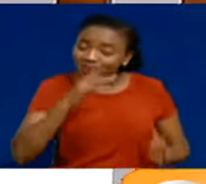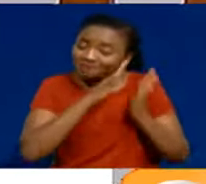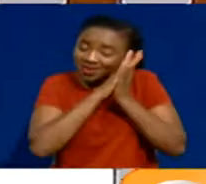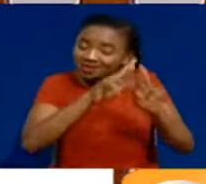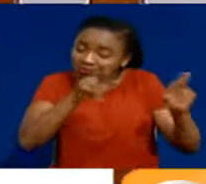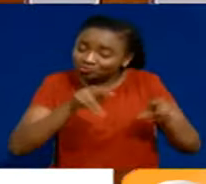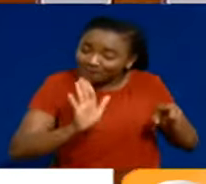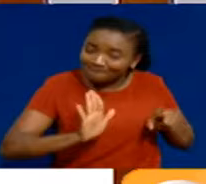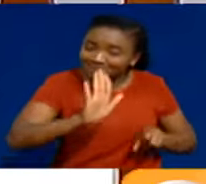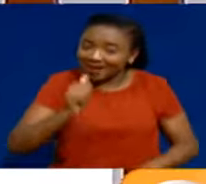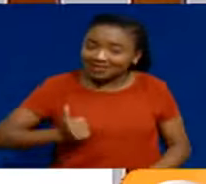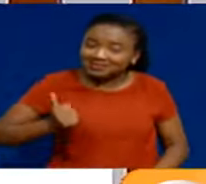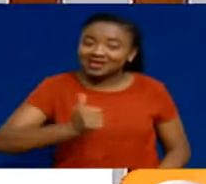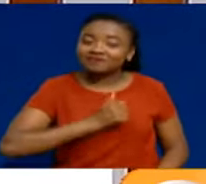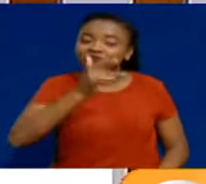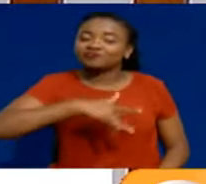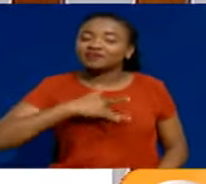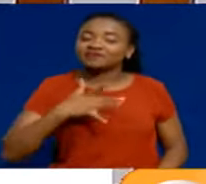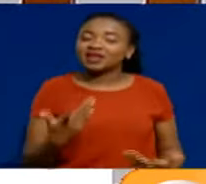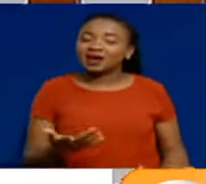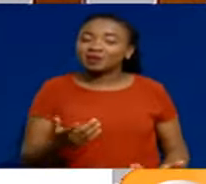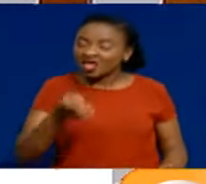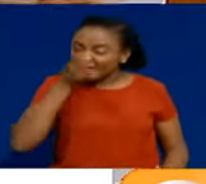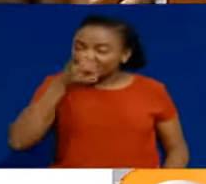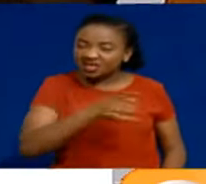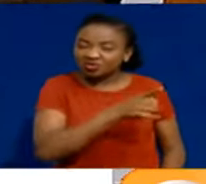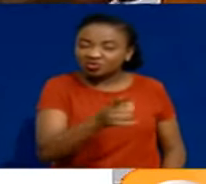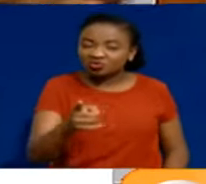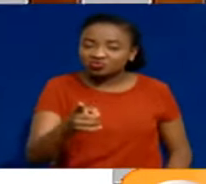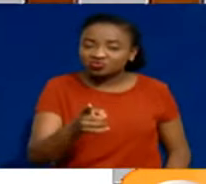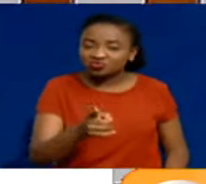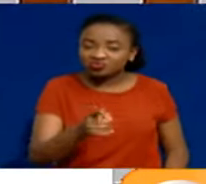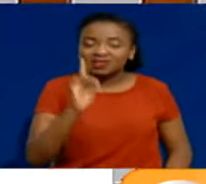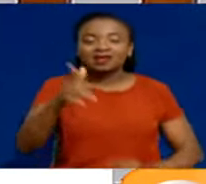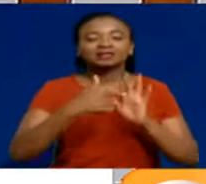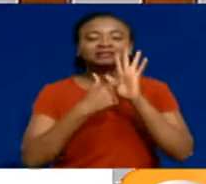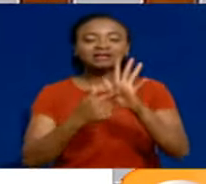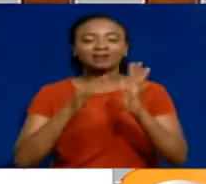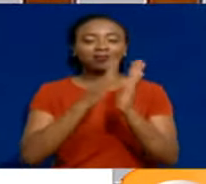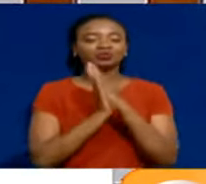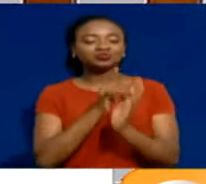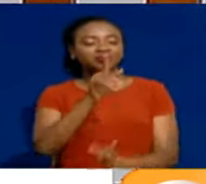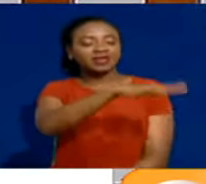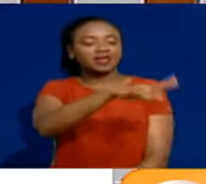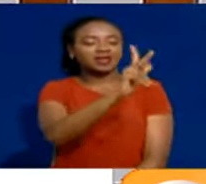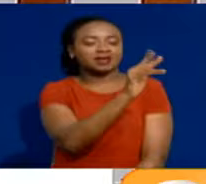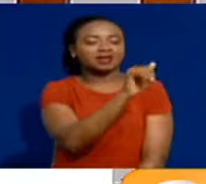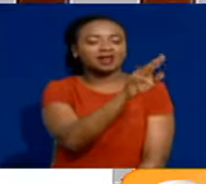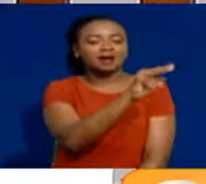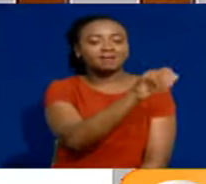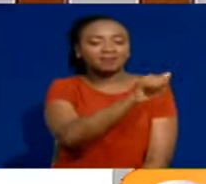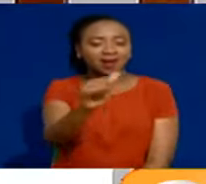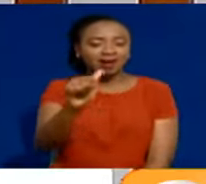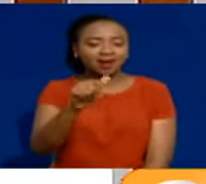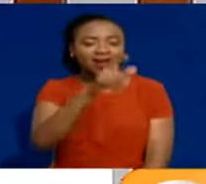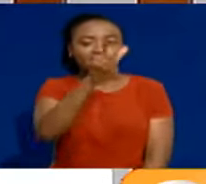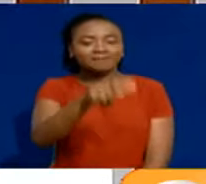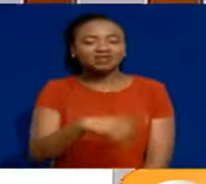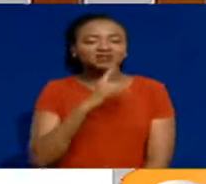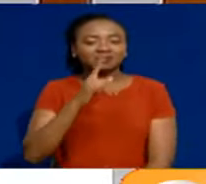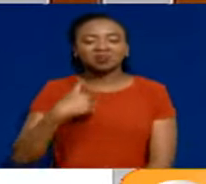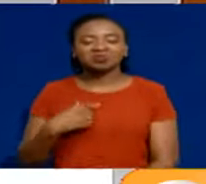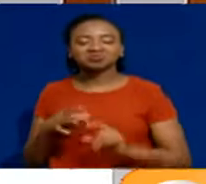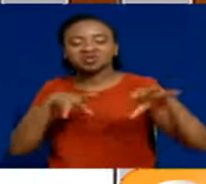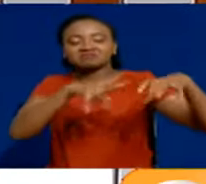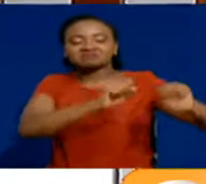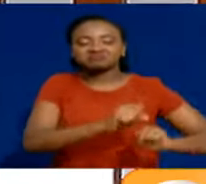Jeff. How do you feel? You talked about Kiamba. Somebody says, we want in Kiamba, we want